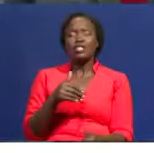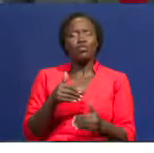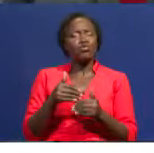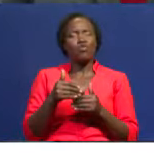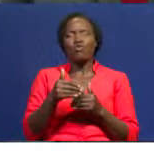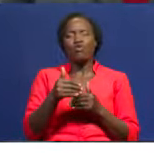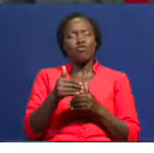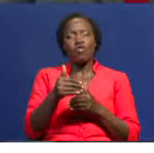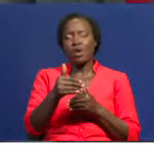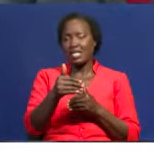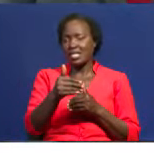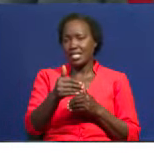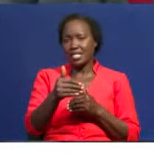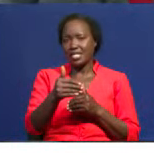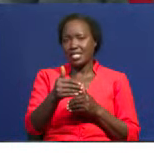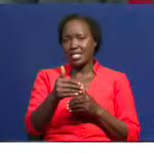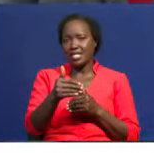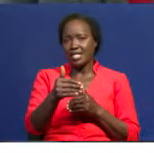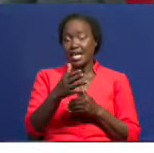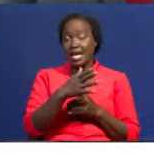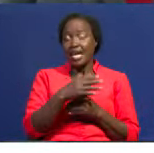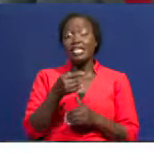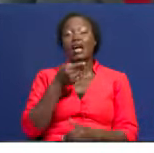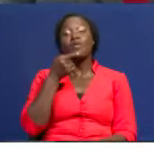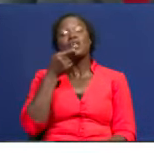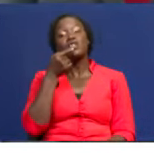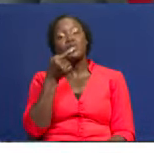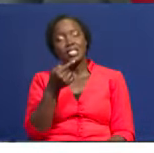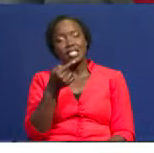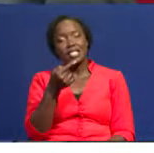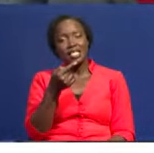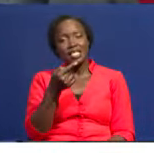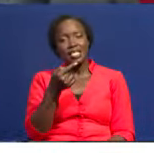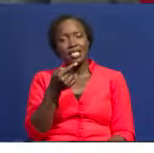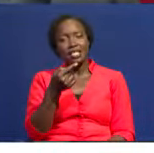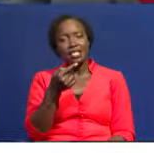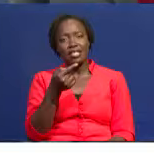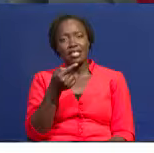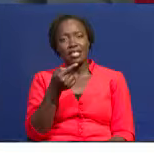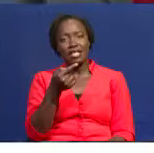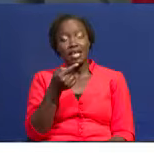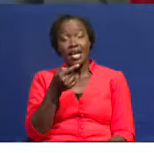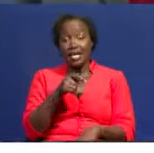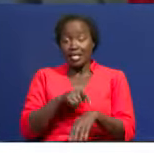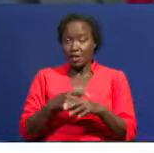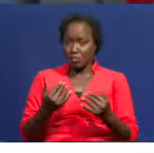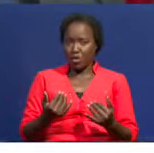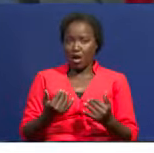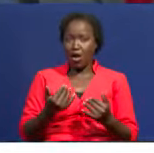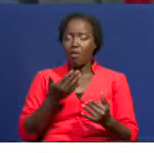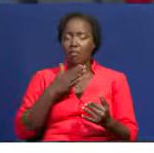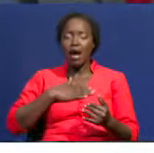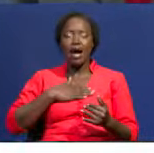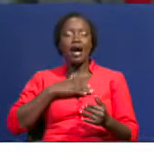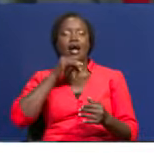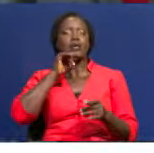forward. And I want to say that, you know, at this moment in time, my brother,